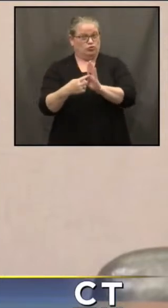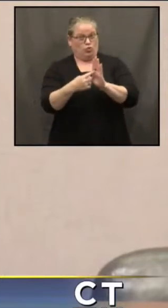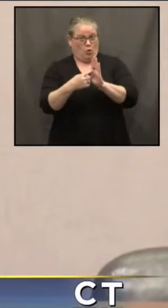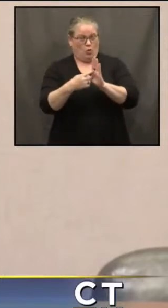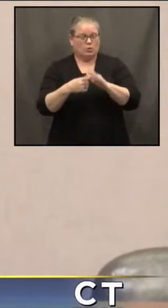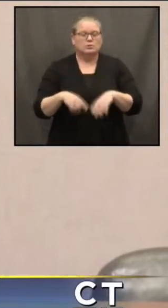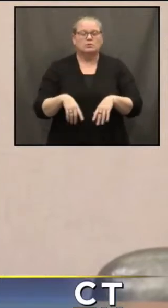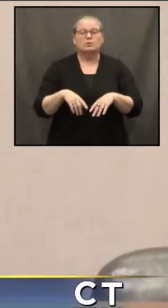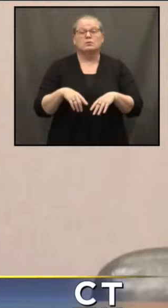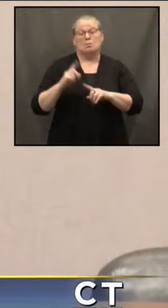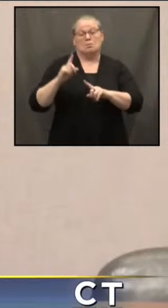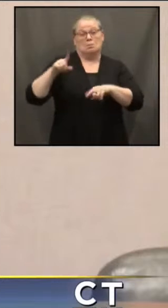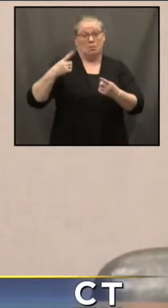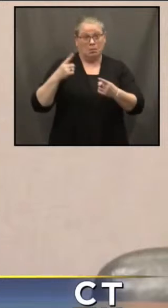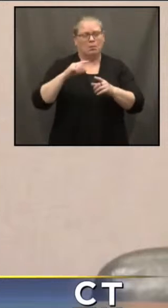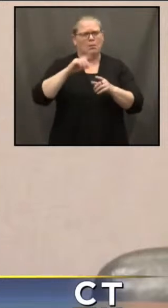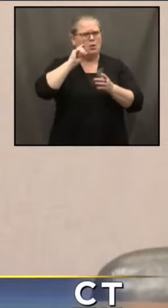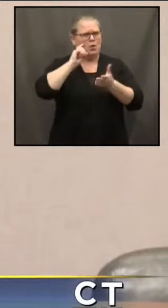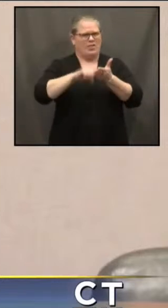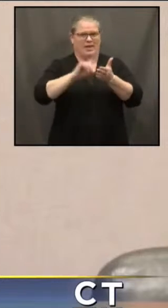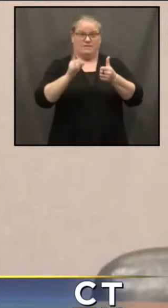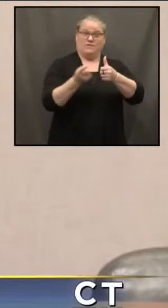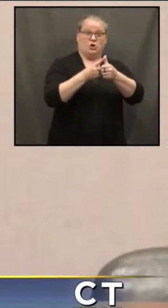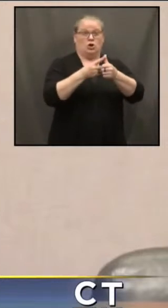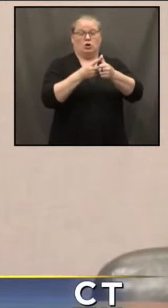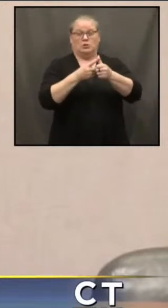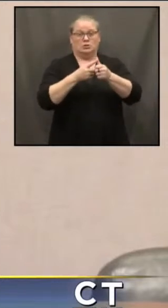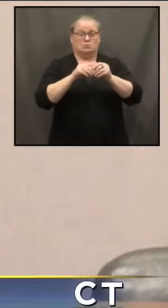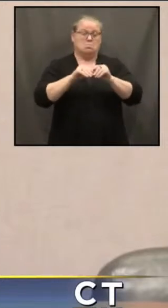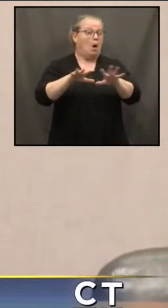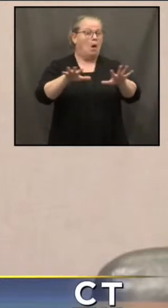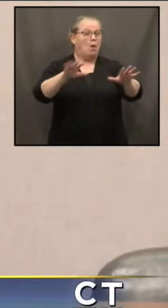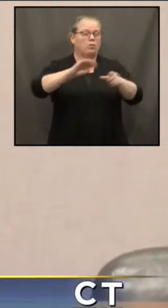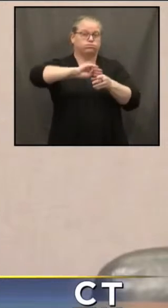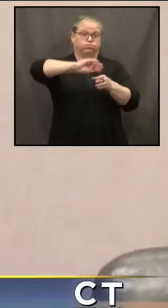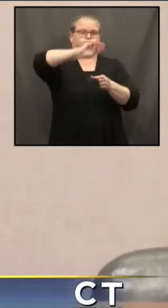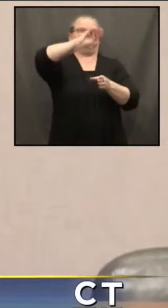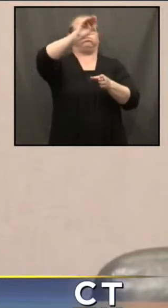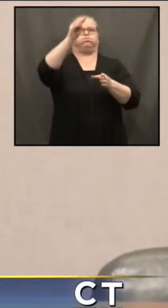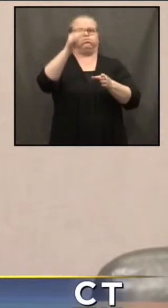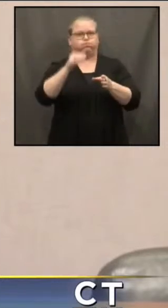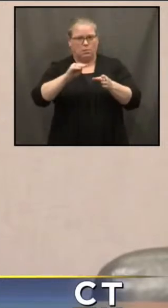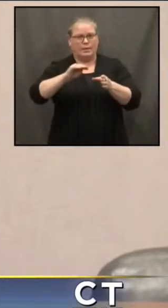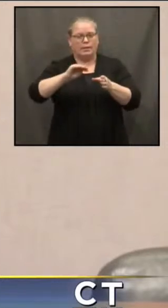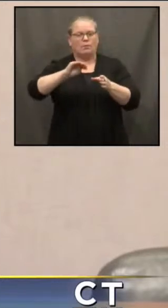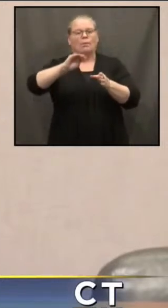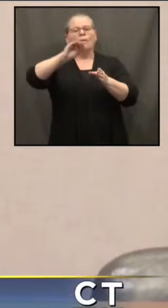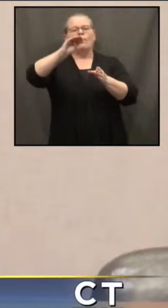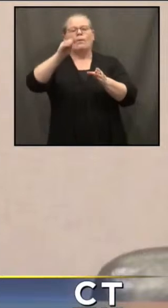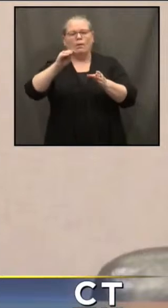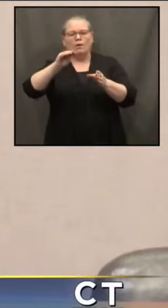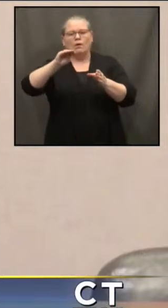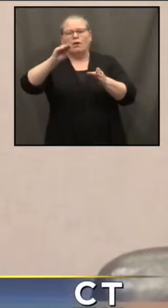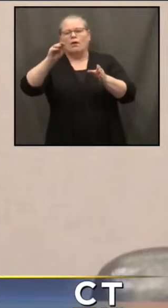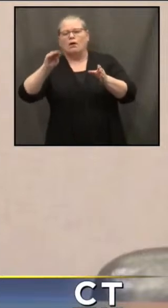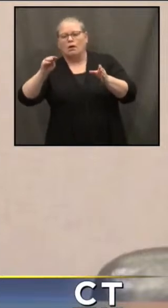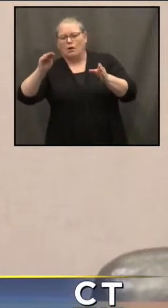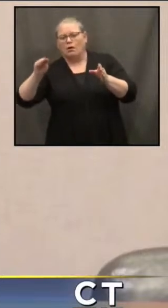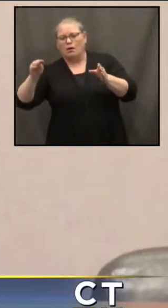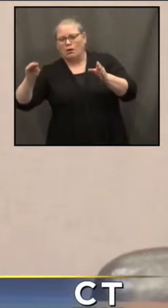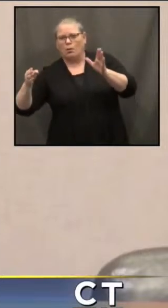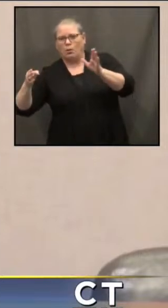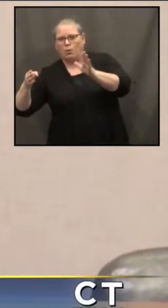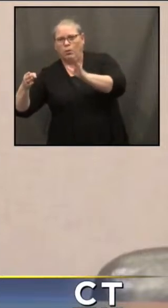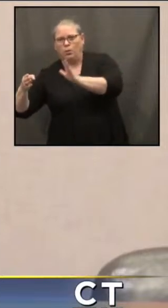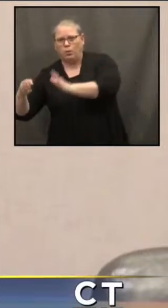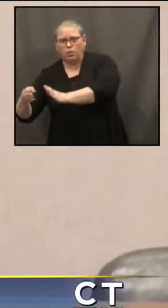measures that have been in place, the distancing and masking early on, vaccination thereafter. Now we can blunt it even further